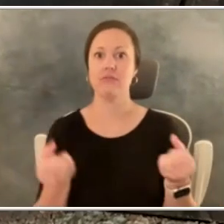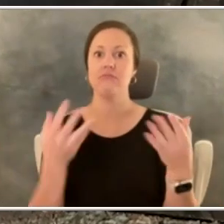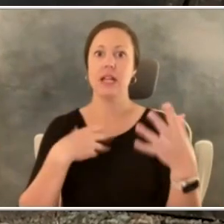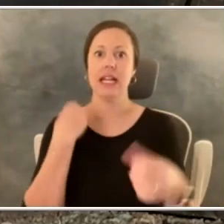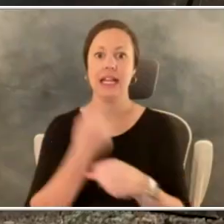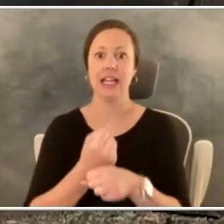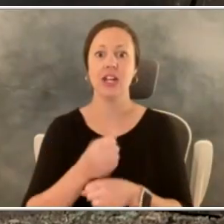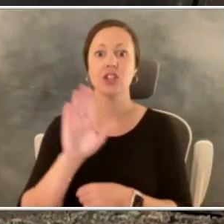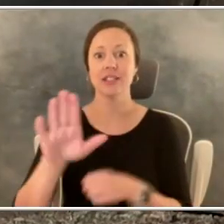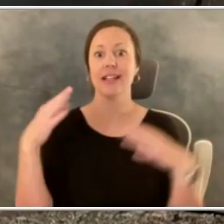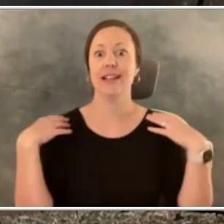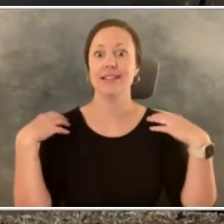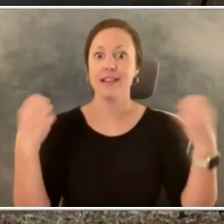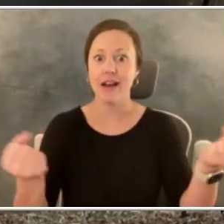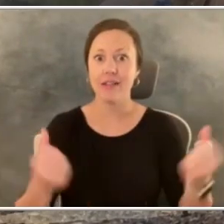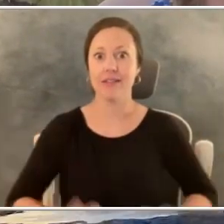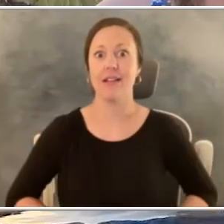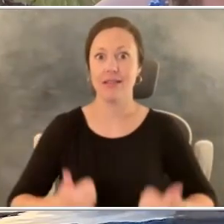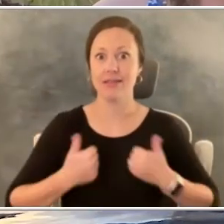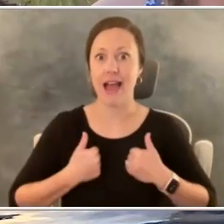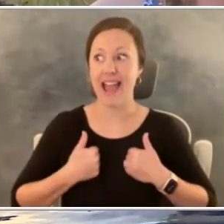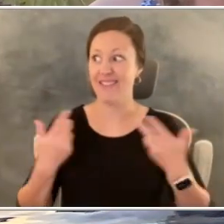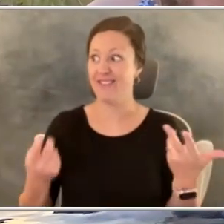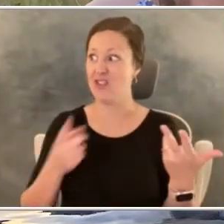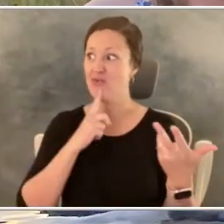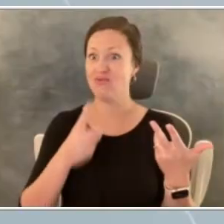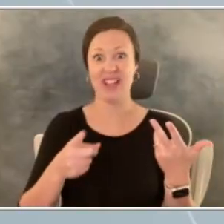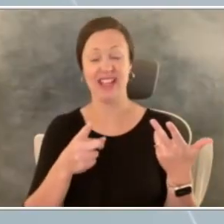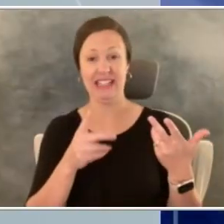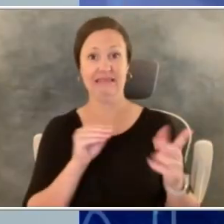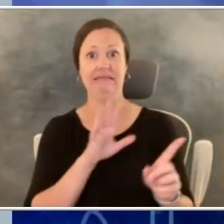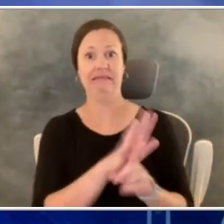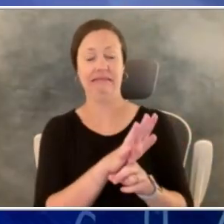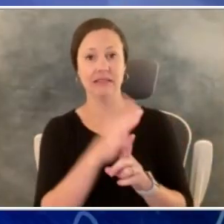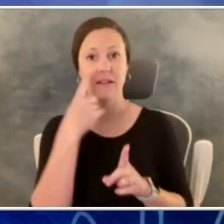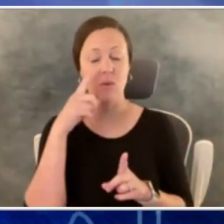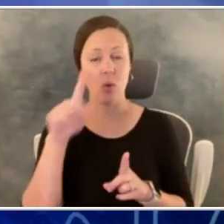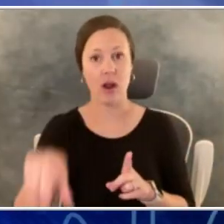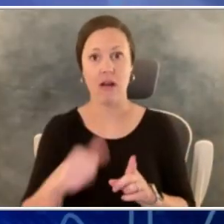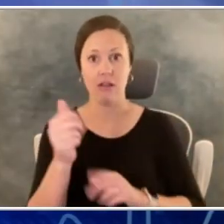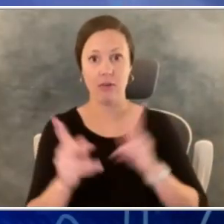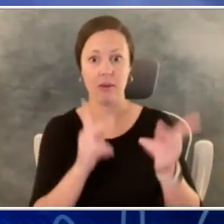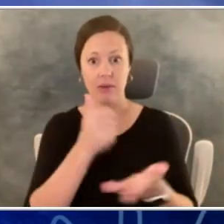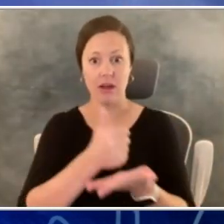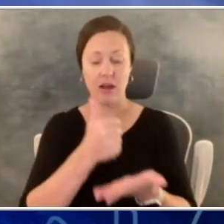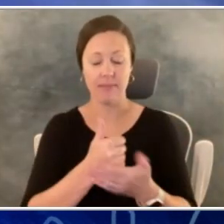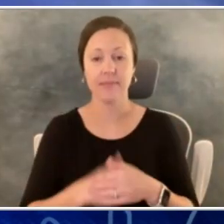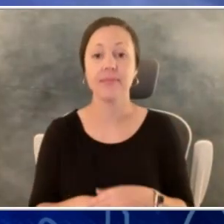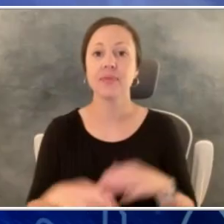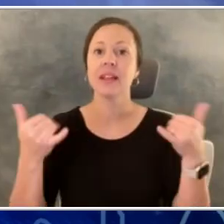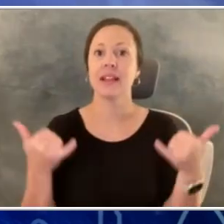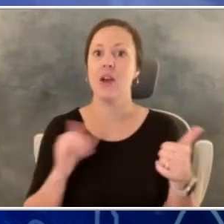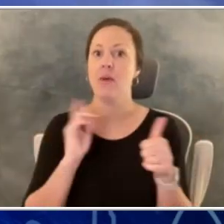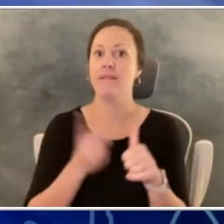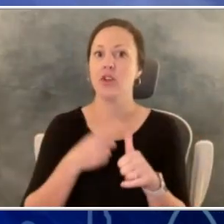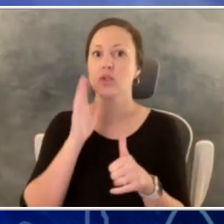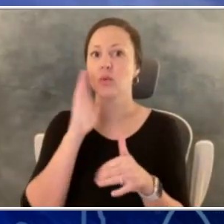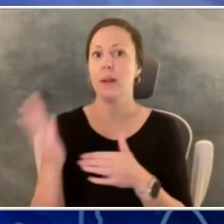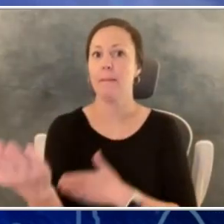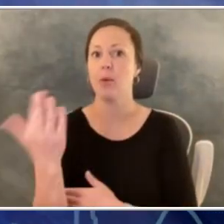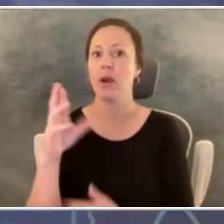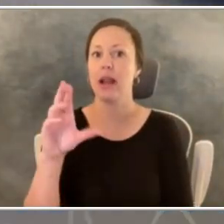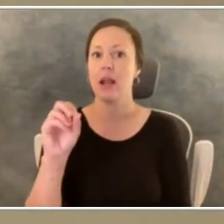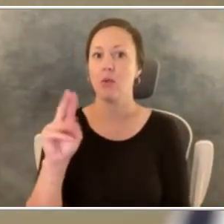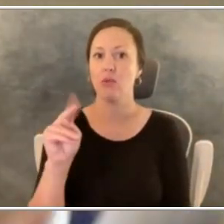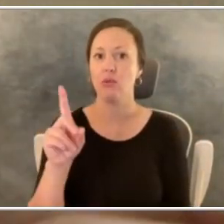health and life on the line for others. But before we get to his story, let's get to our morning rounds. When was the last